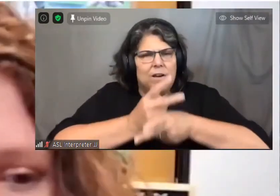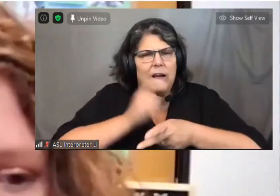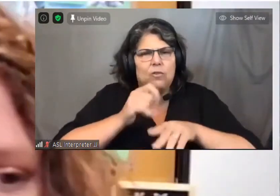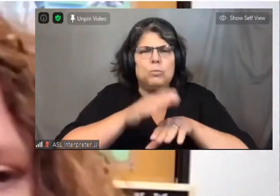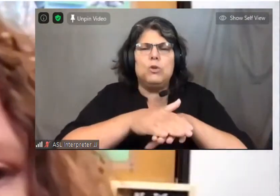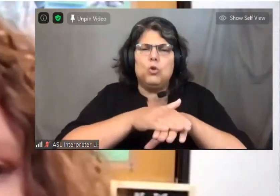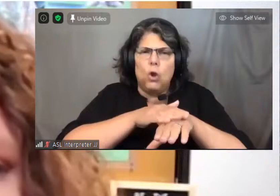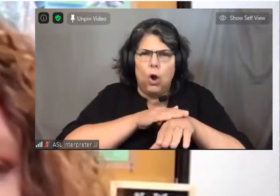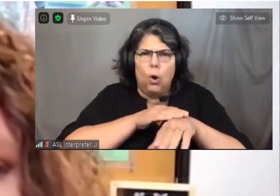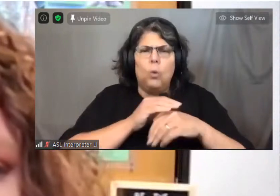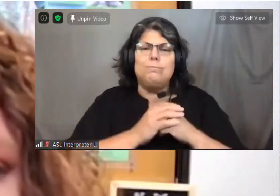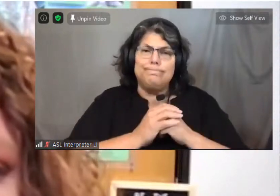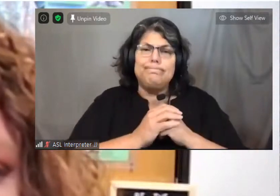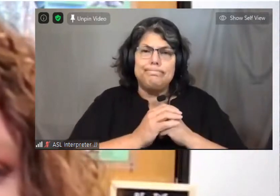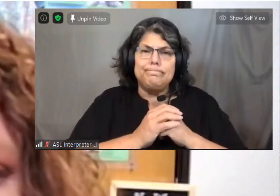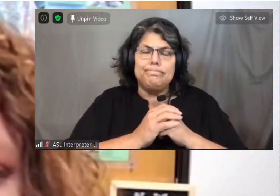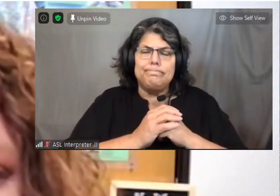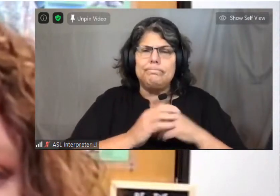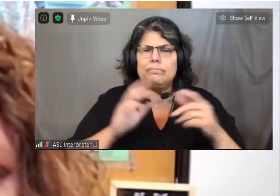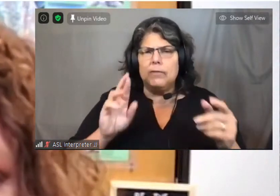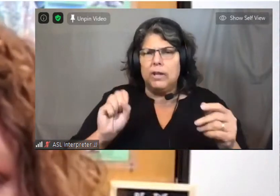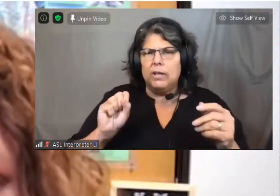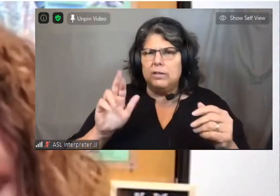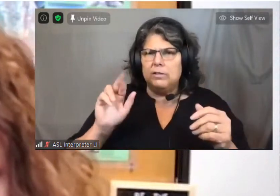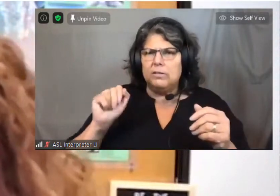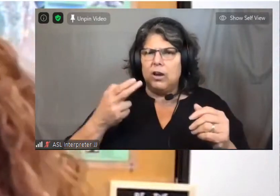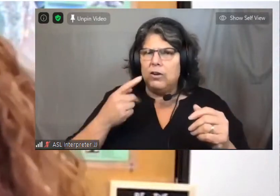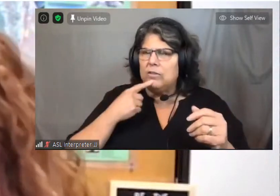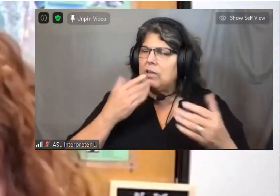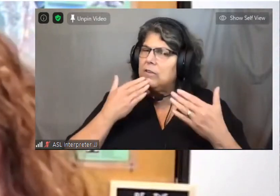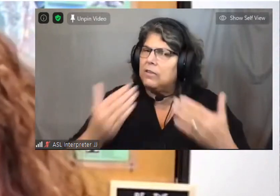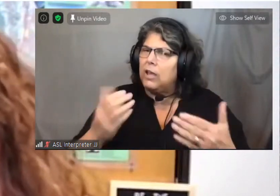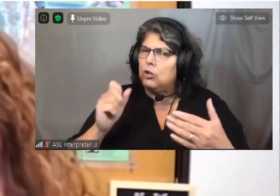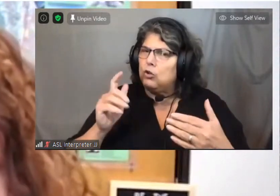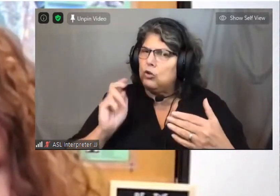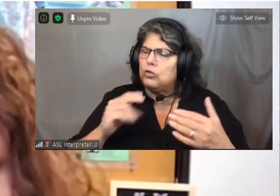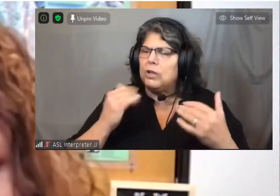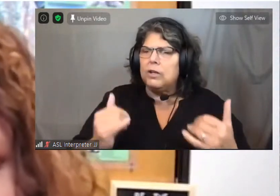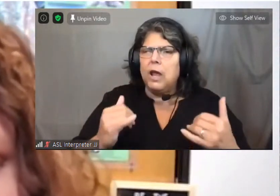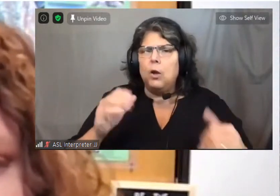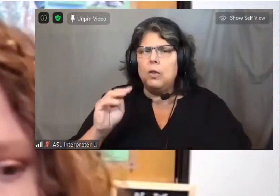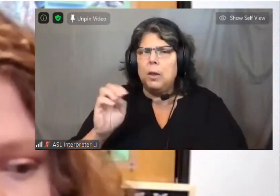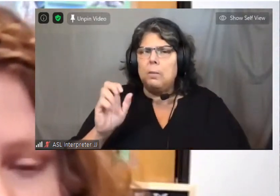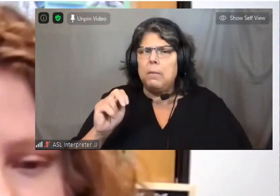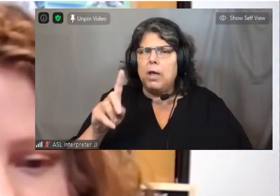Thank you, Susan. We'll move over to Mendo Voice. Adrian Bowman.